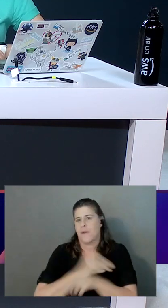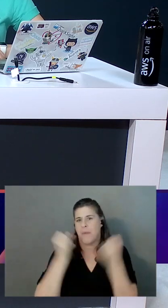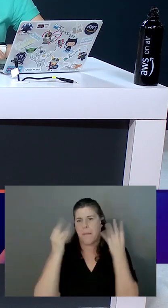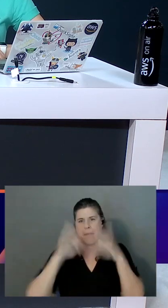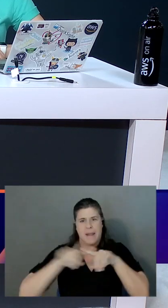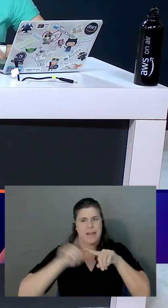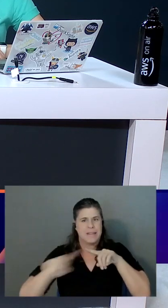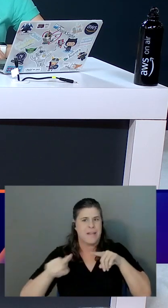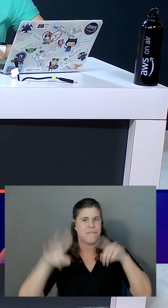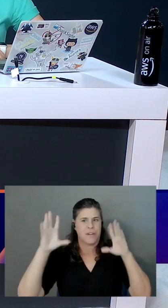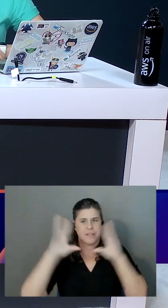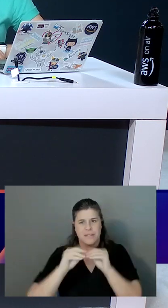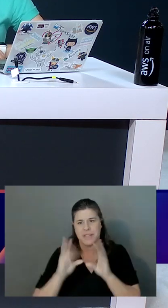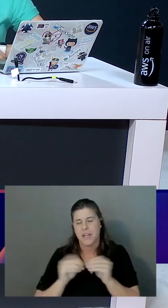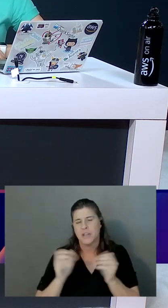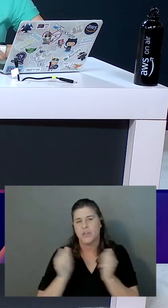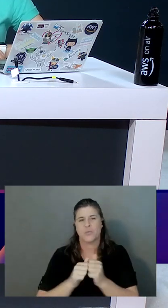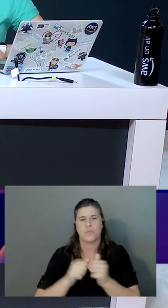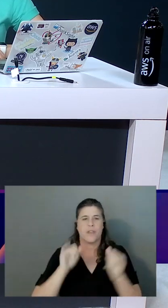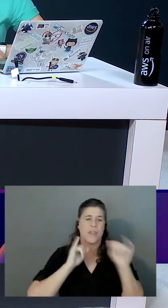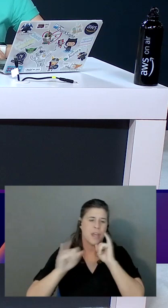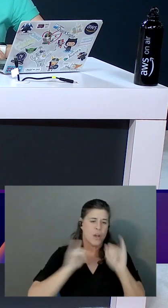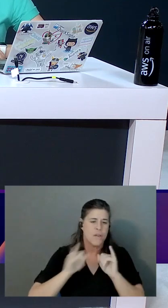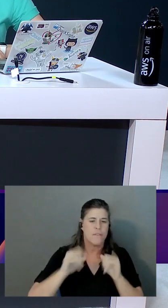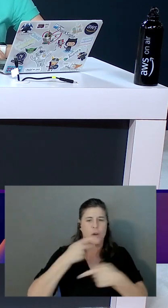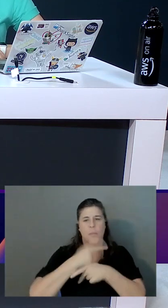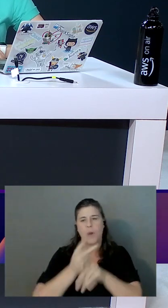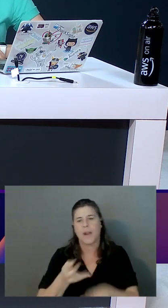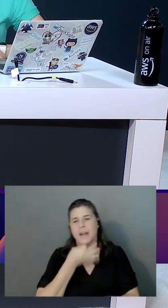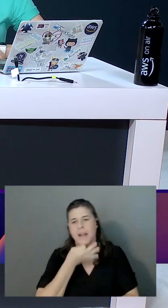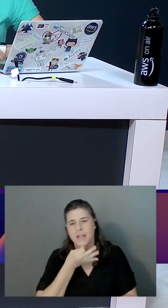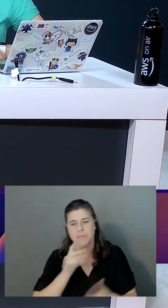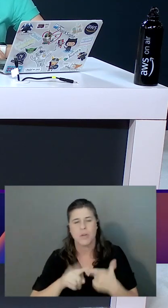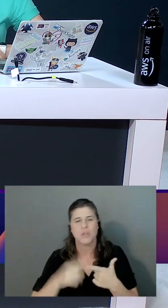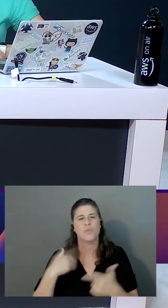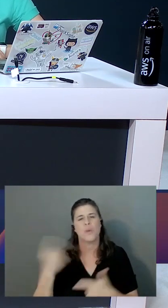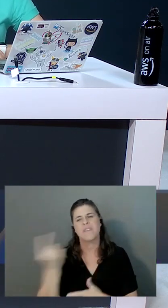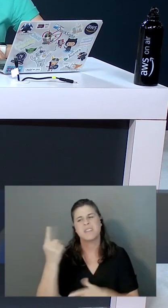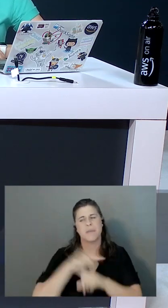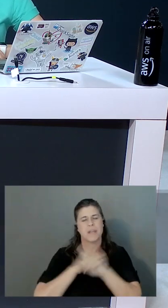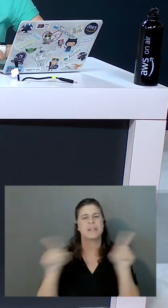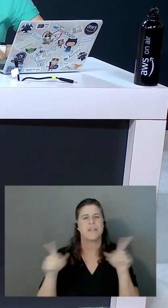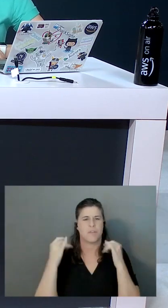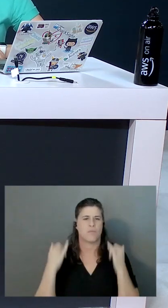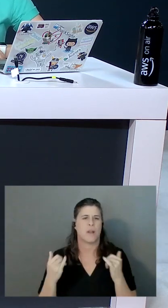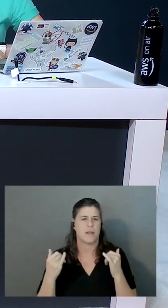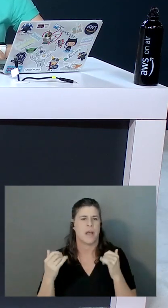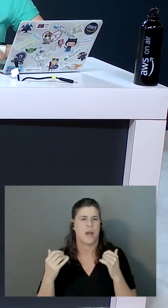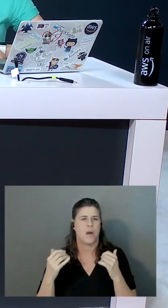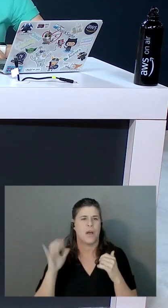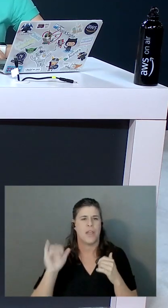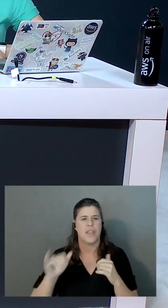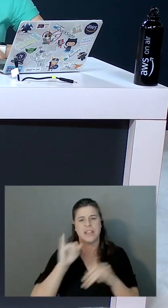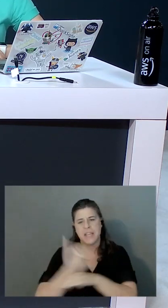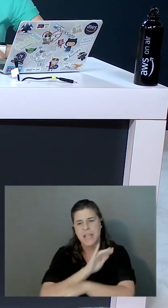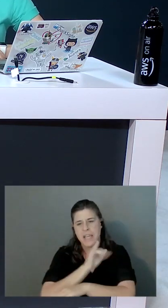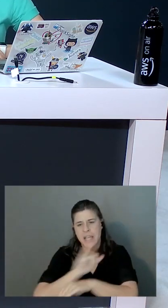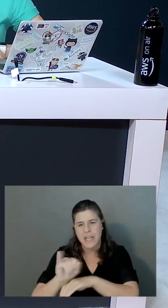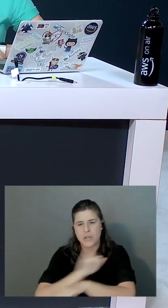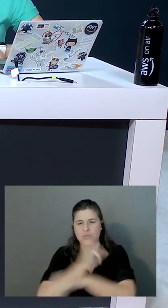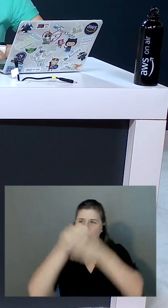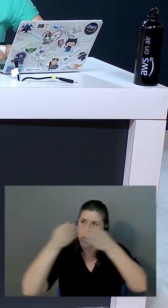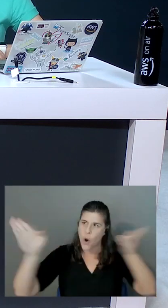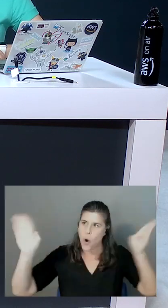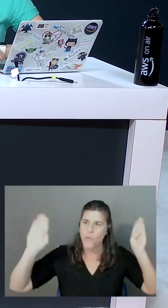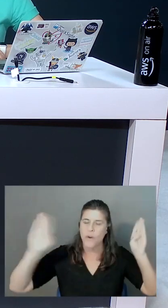We did some interviews with product experts. We have something different right now, which is an industry overview for